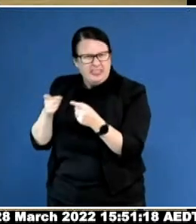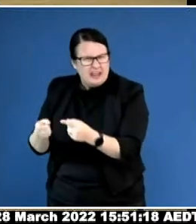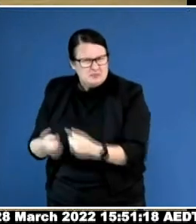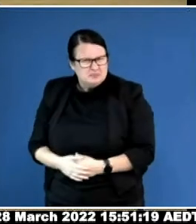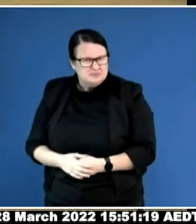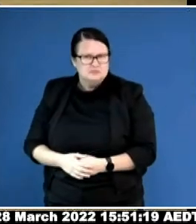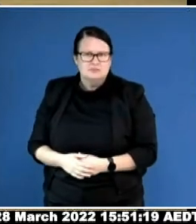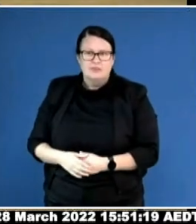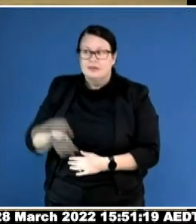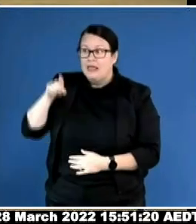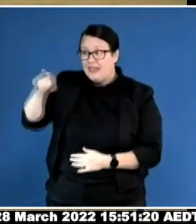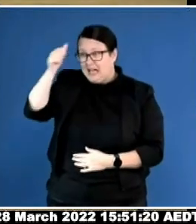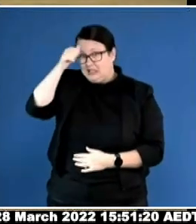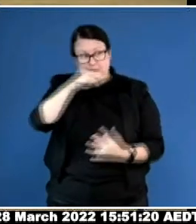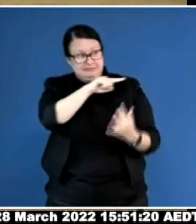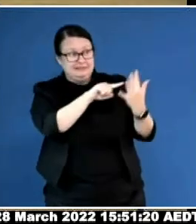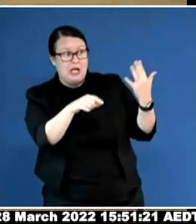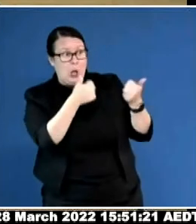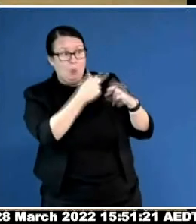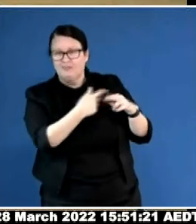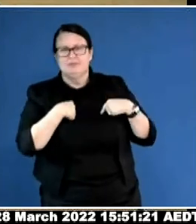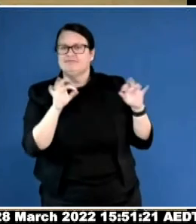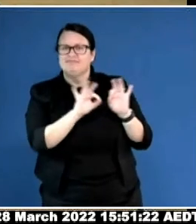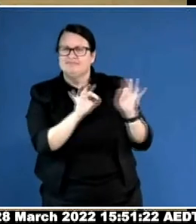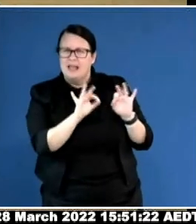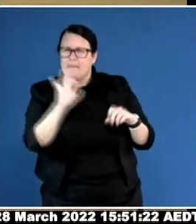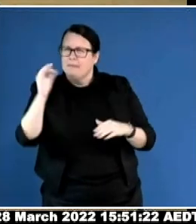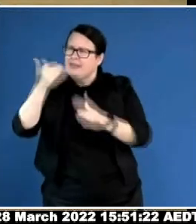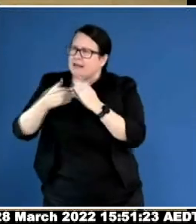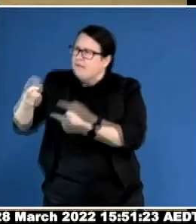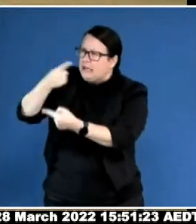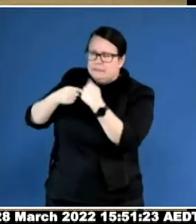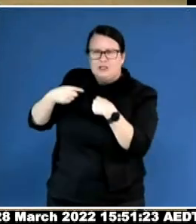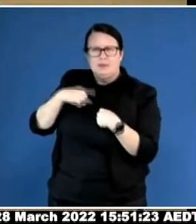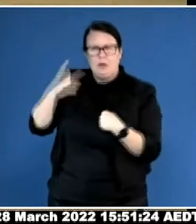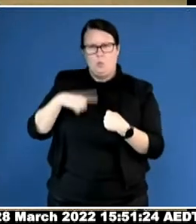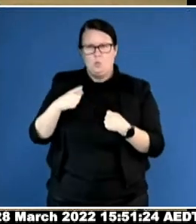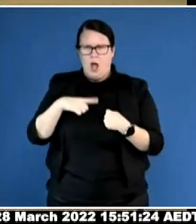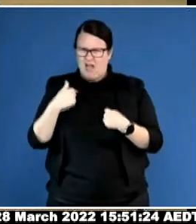but they didn't know how to support or encourage me to explore why I was in those relationships.